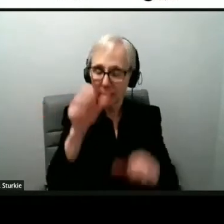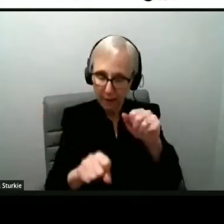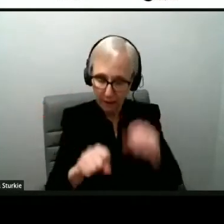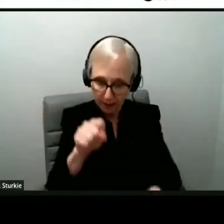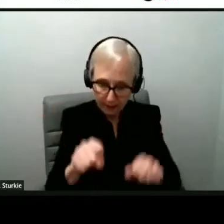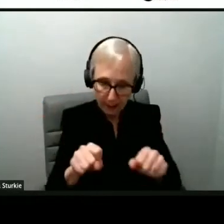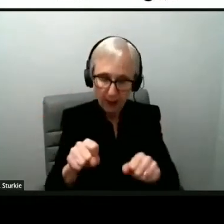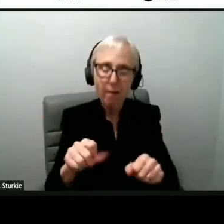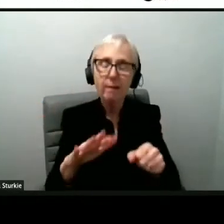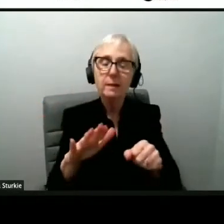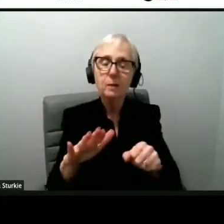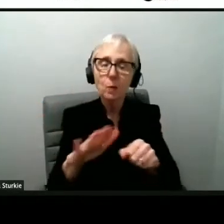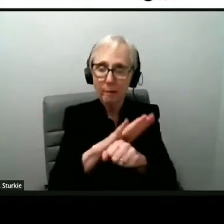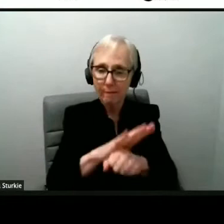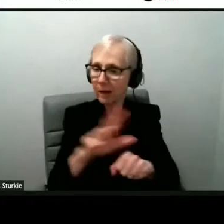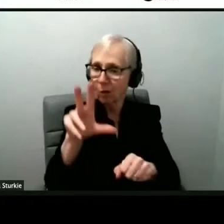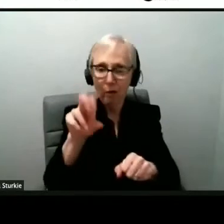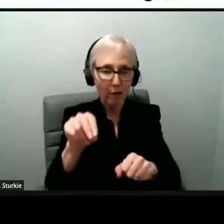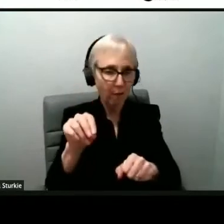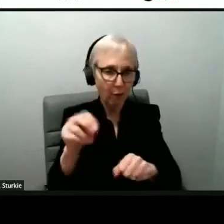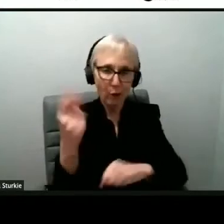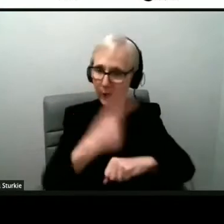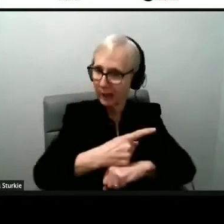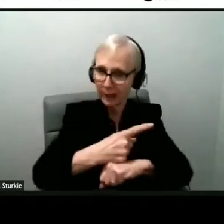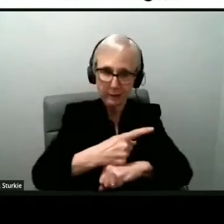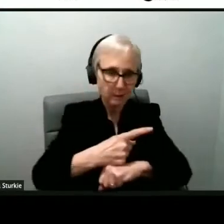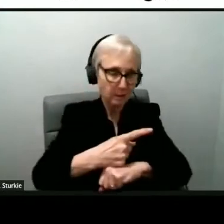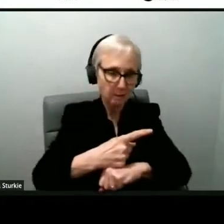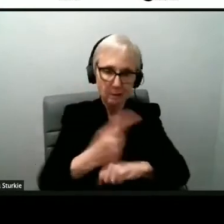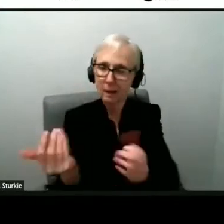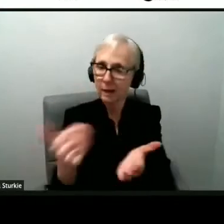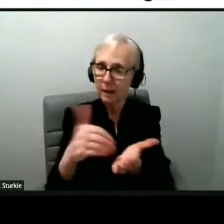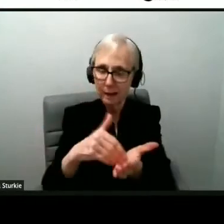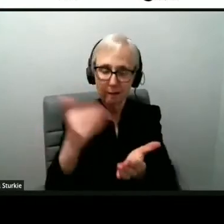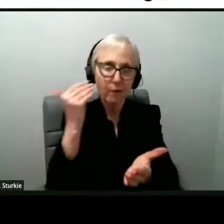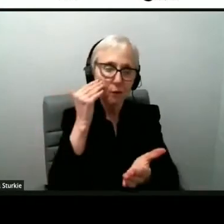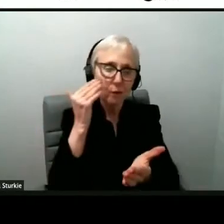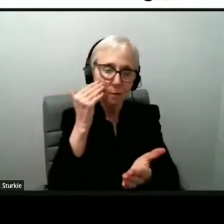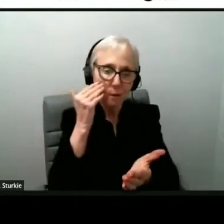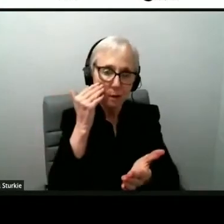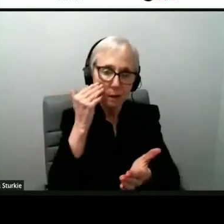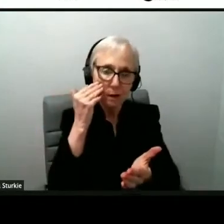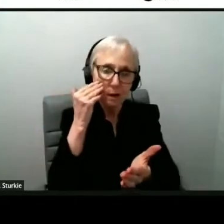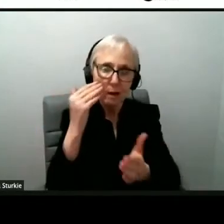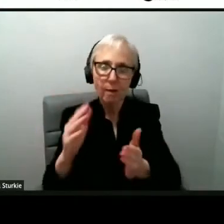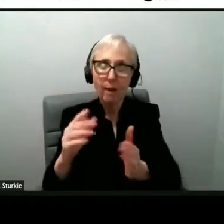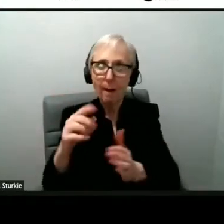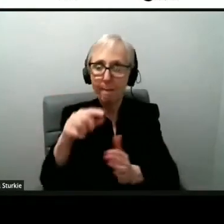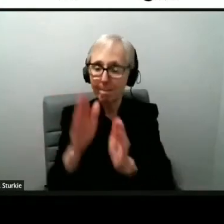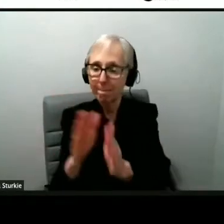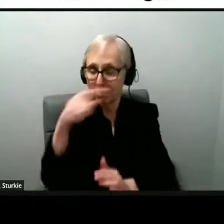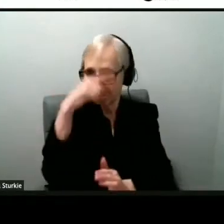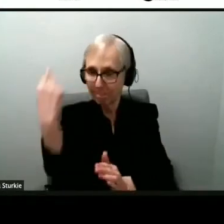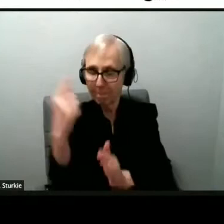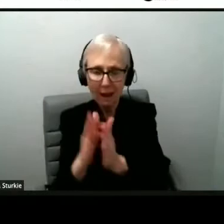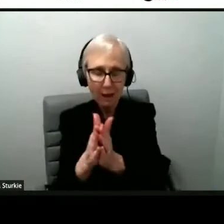filled. I want to say within 30 days. Again, if you're familiar with our product, the Black Book, we work